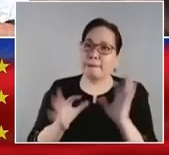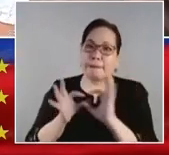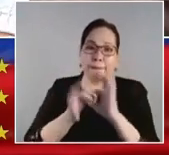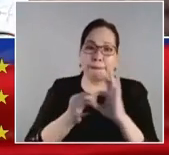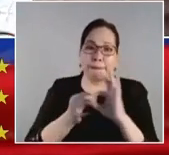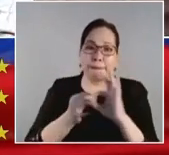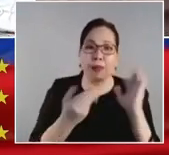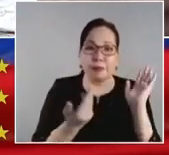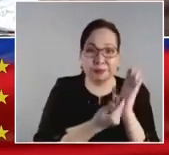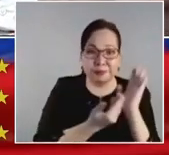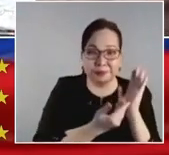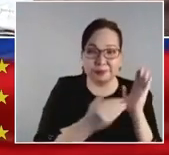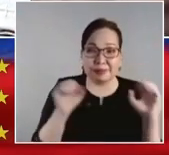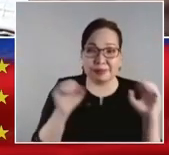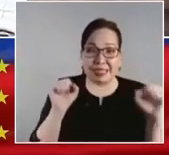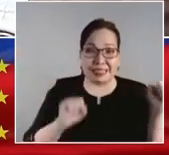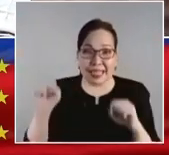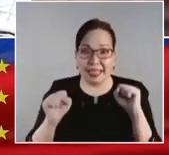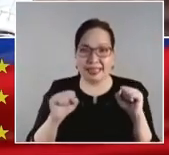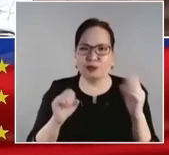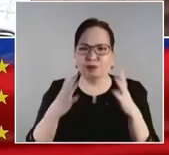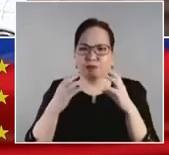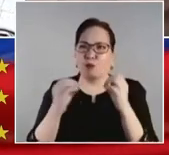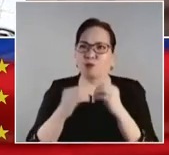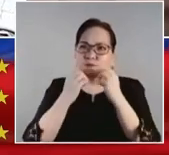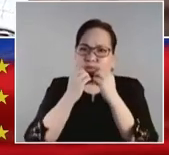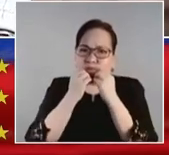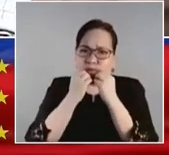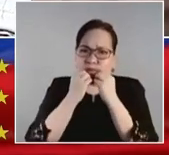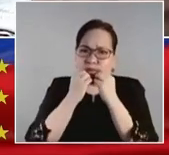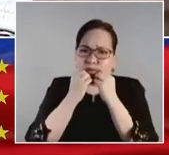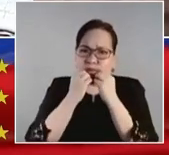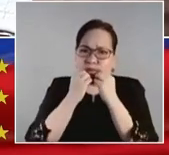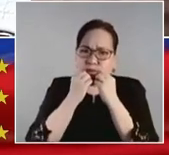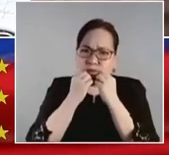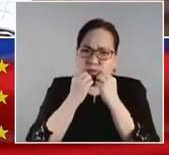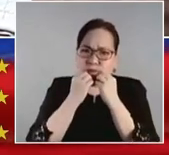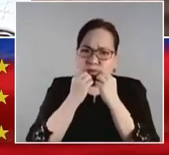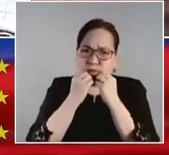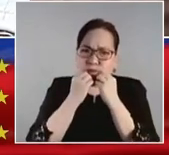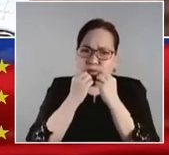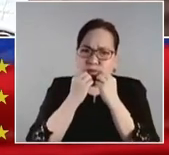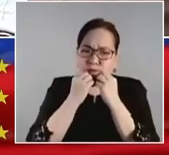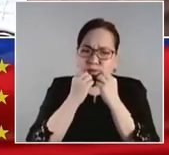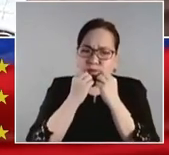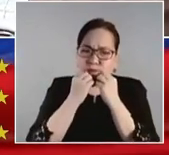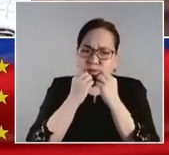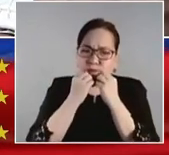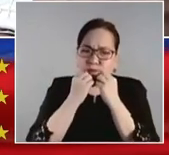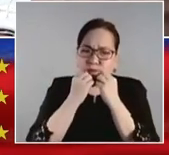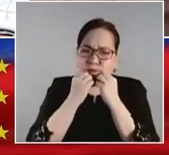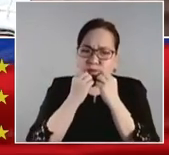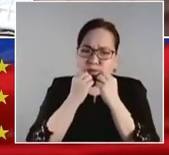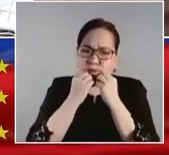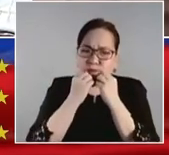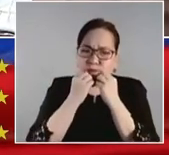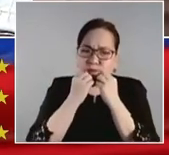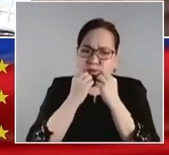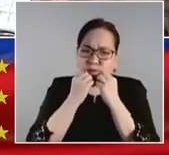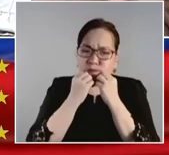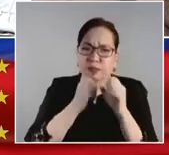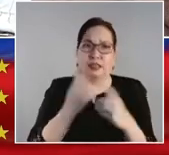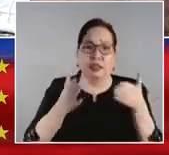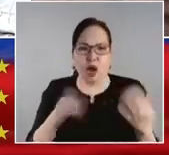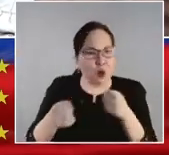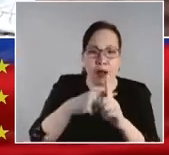approach, mm-hmm. no? In managing the COVID-19 pandemic, as well as the variants that will